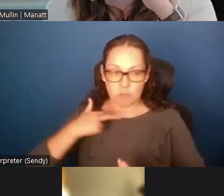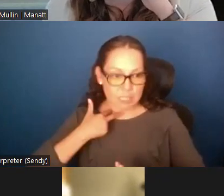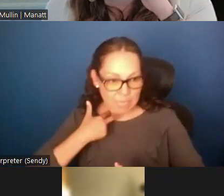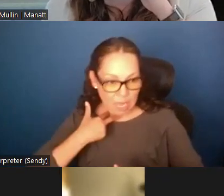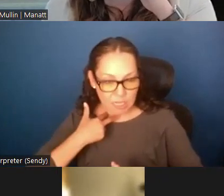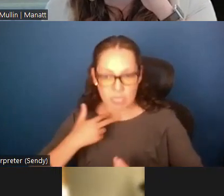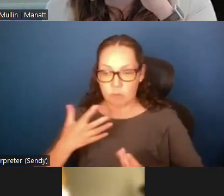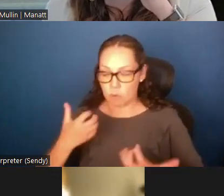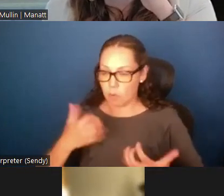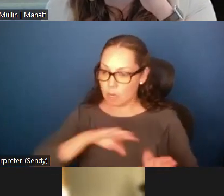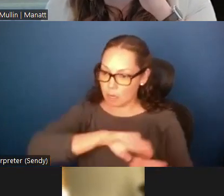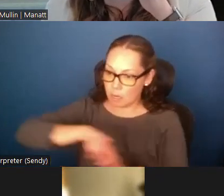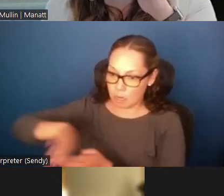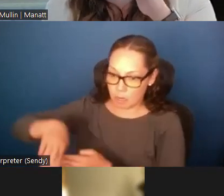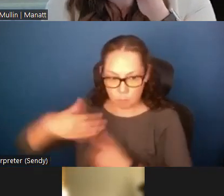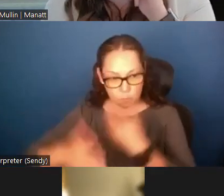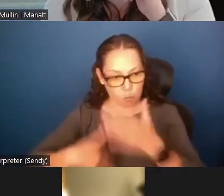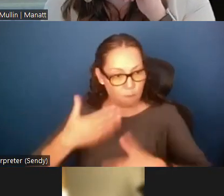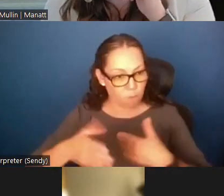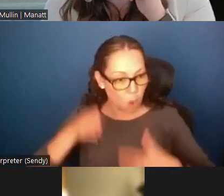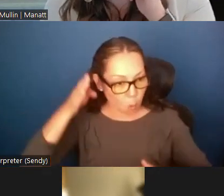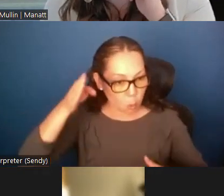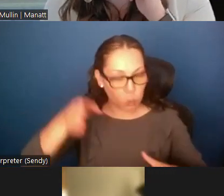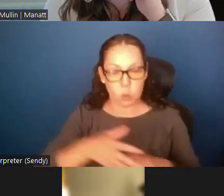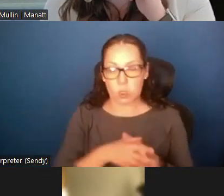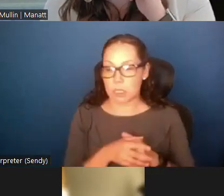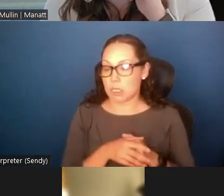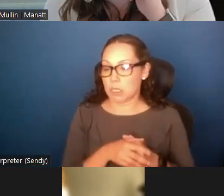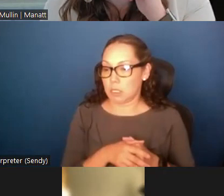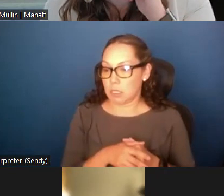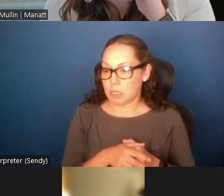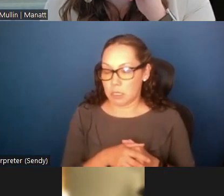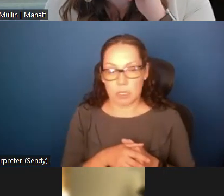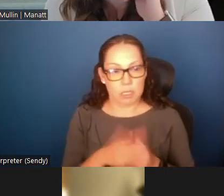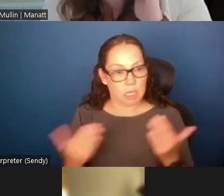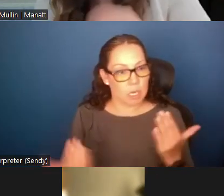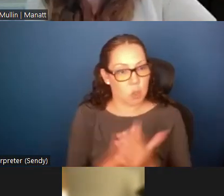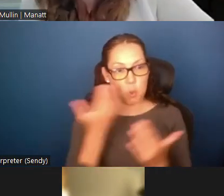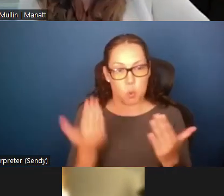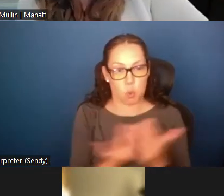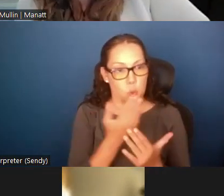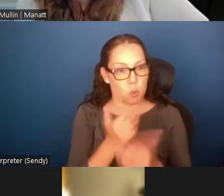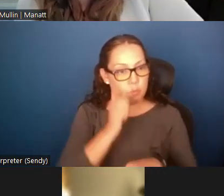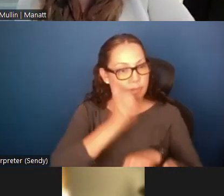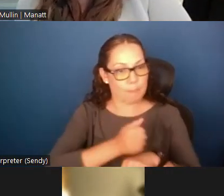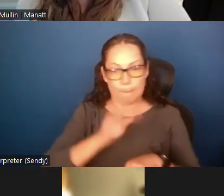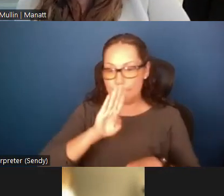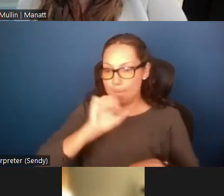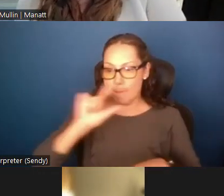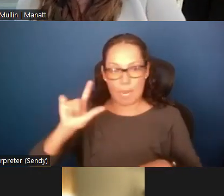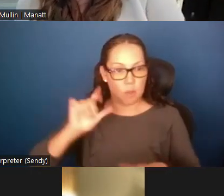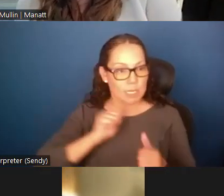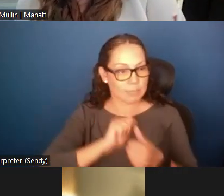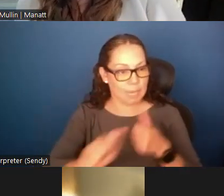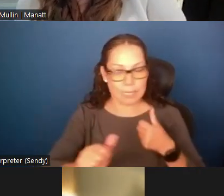extent possible have it be a new bill that's passed. So I just wanted to